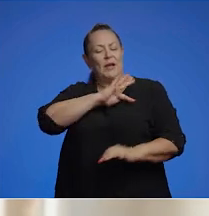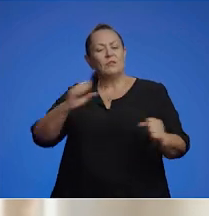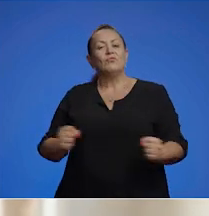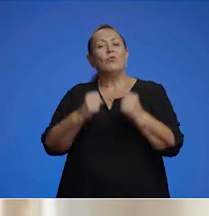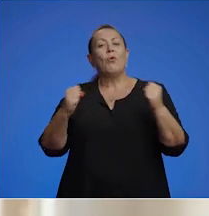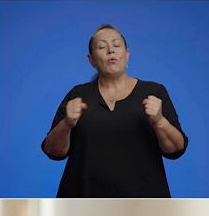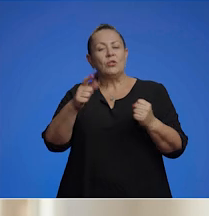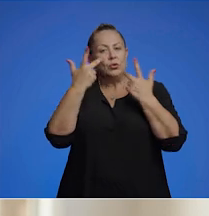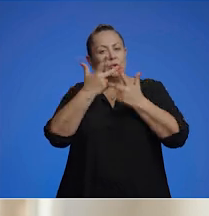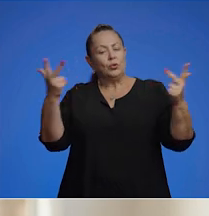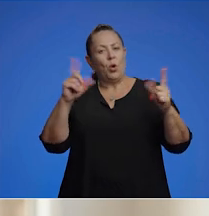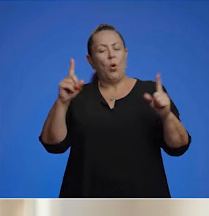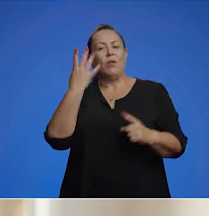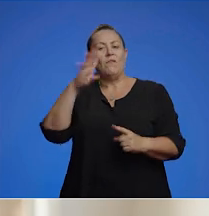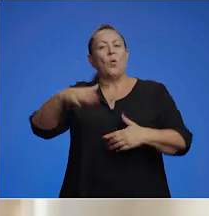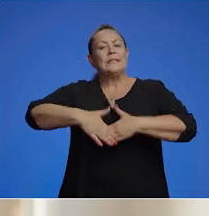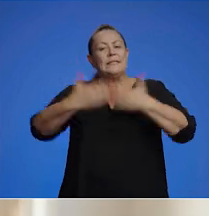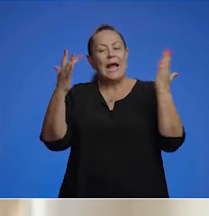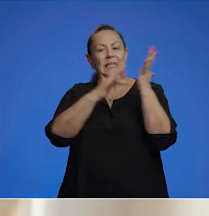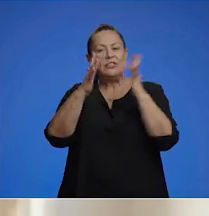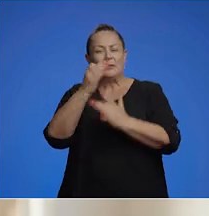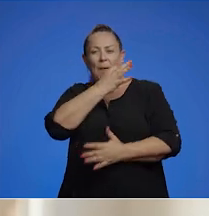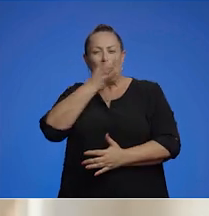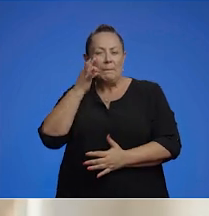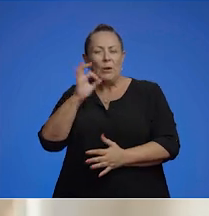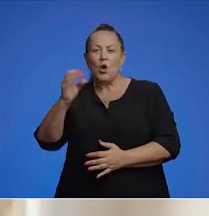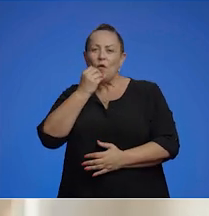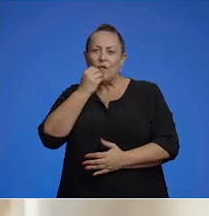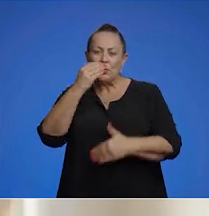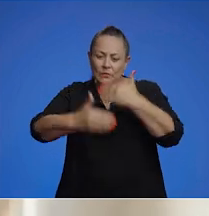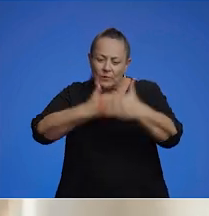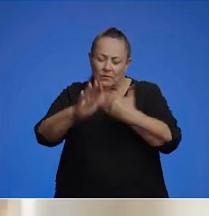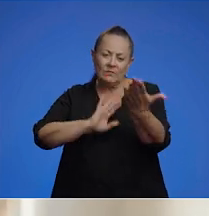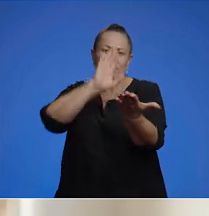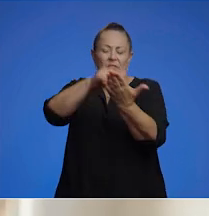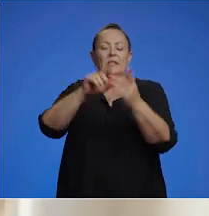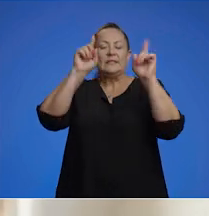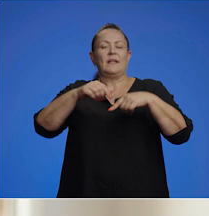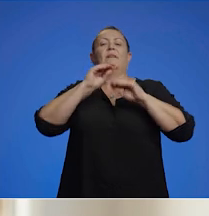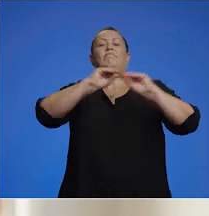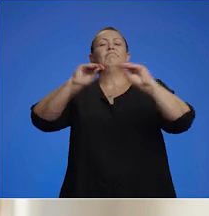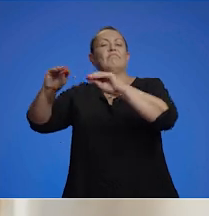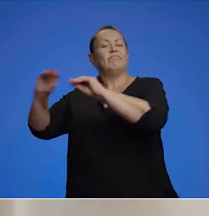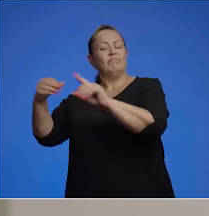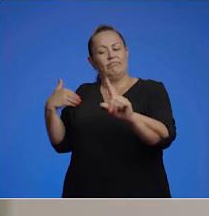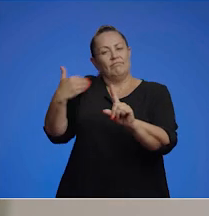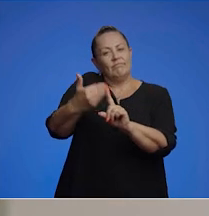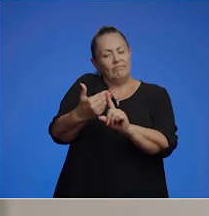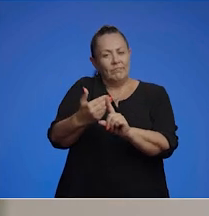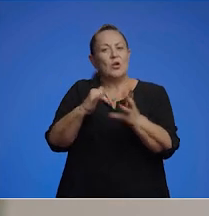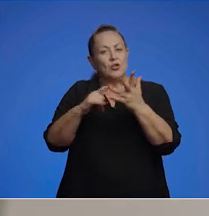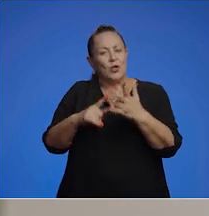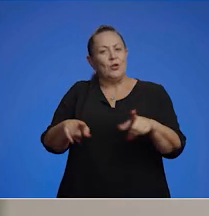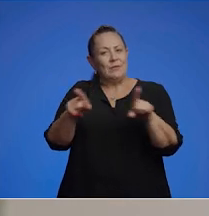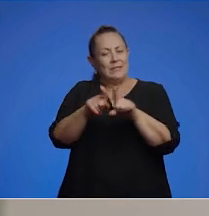modeled directly on Jesus' 40 days of fasting and prayer in the desert before he begins his public ministry. Jesus is